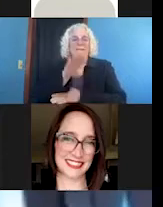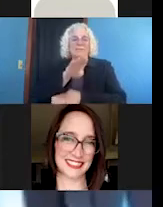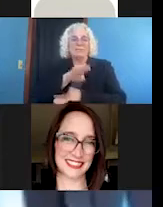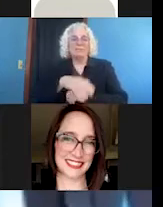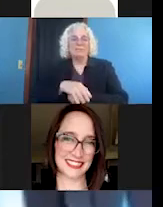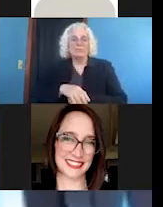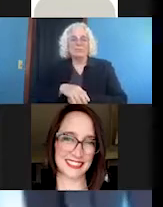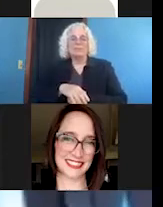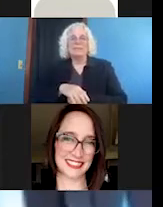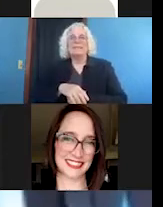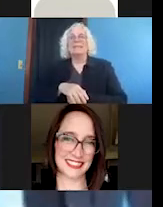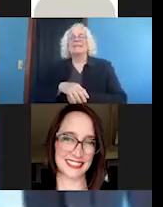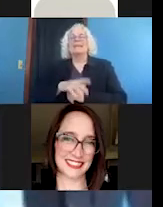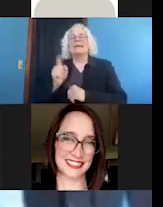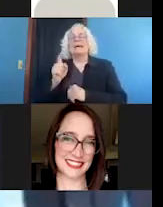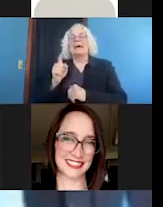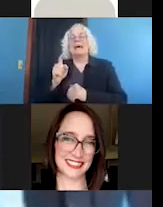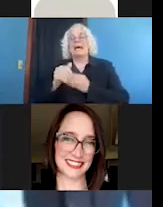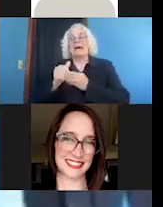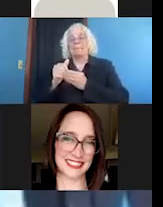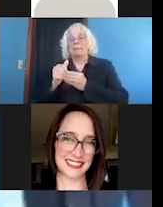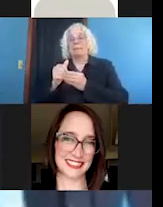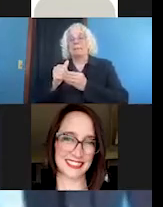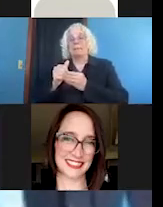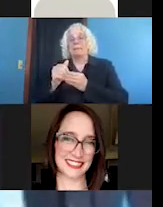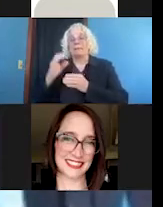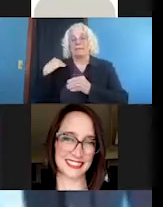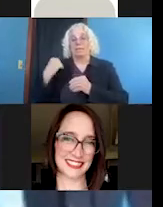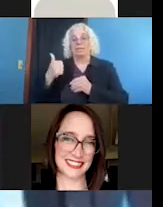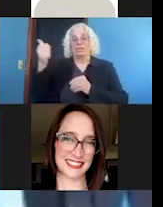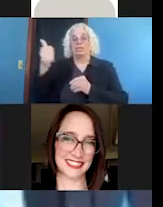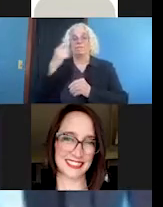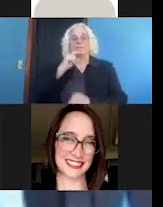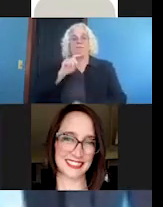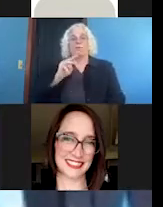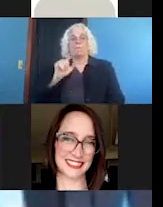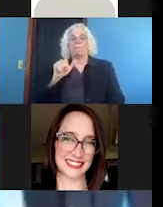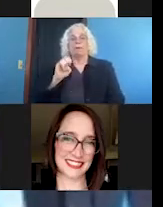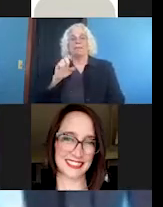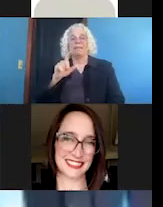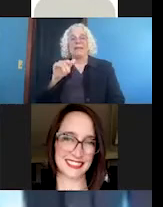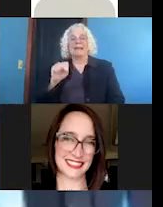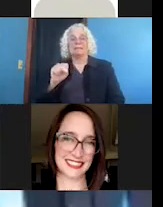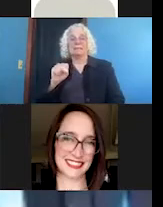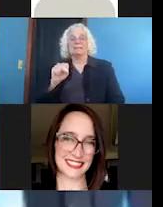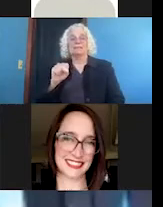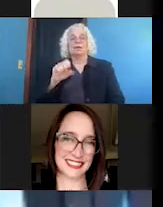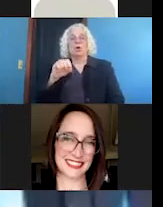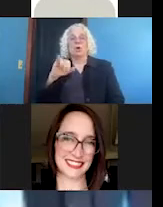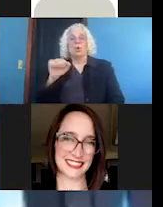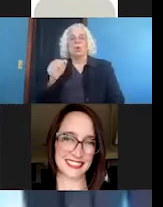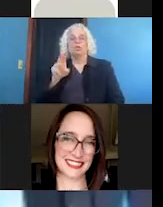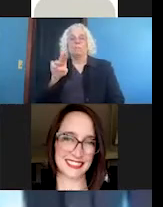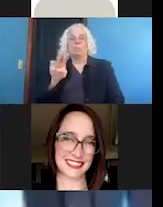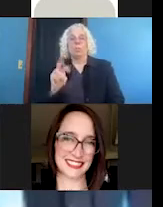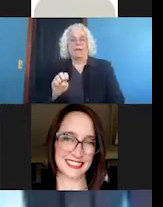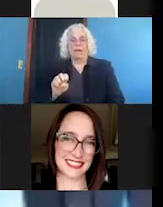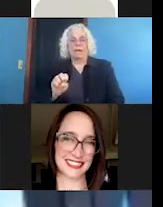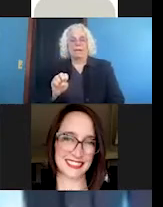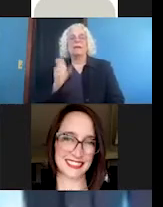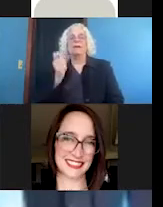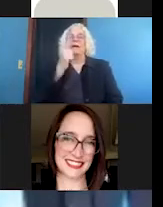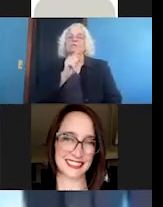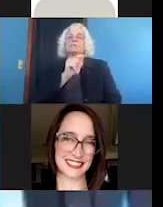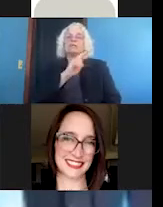Melanie Benjamin, Chief Executive for the Mille Lacs Band of Ojibwe, and I have served as the tribal